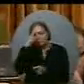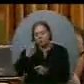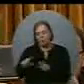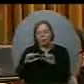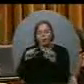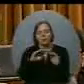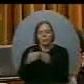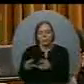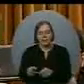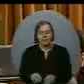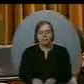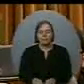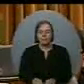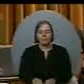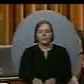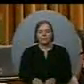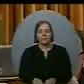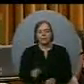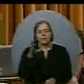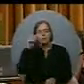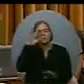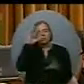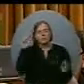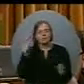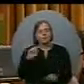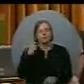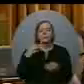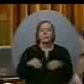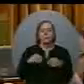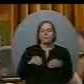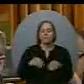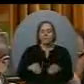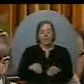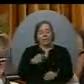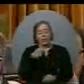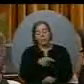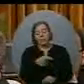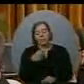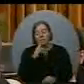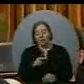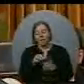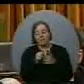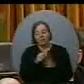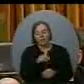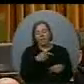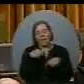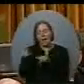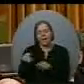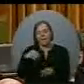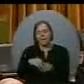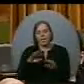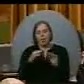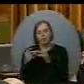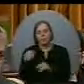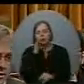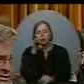If he was a leader, he would be there. So I'll tell him what the situation is on the ground. Beyond the tents, beyond the unheated cabins,